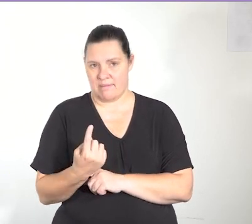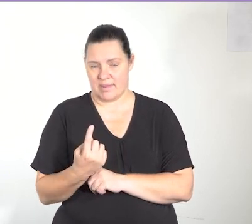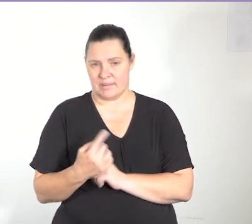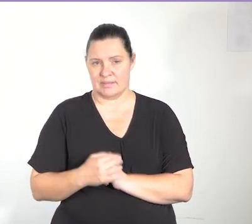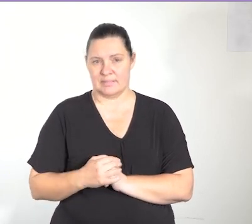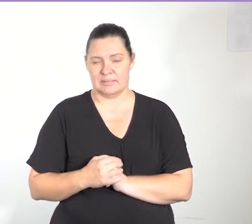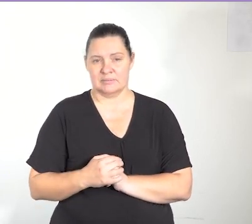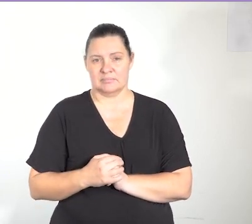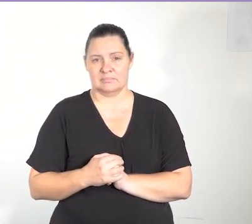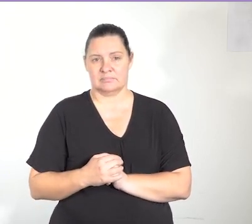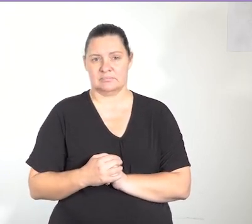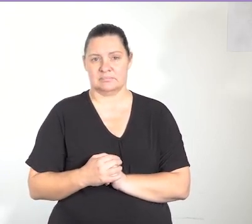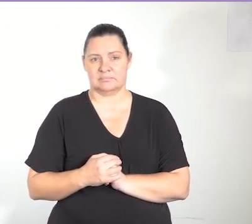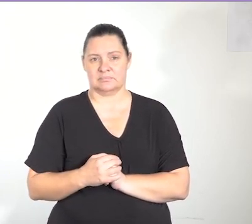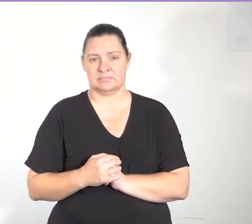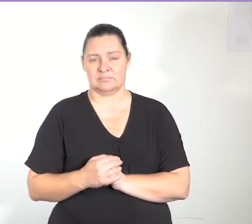1 10.